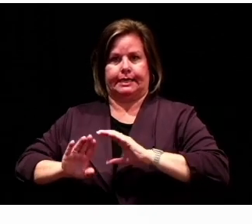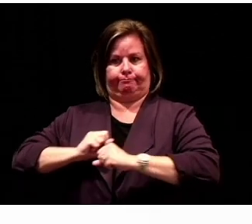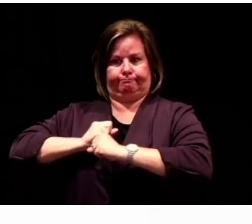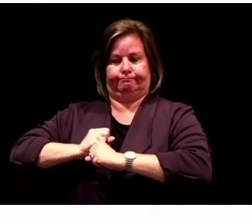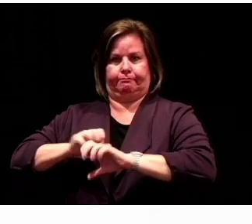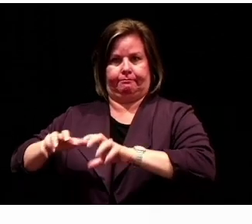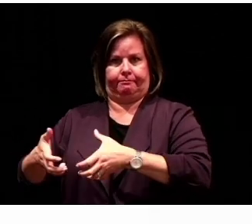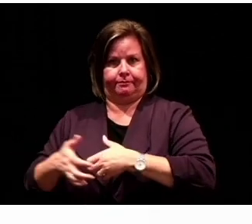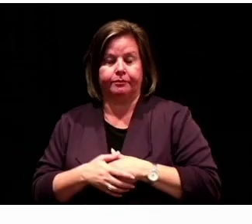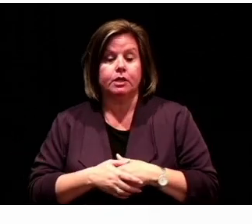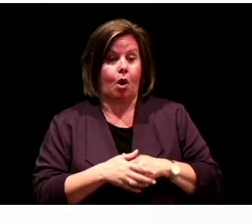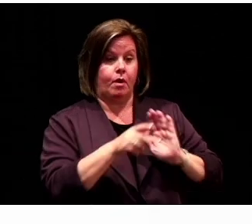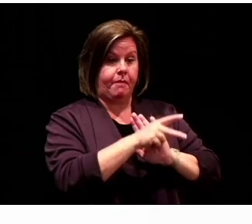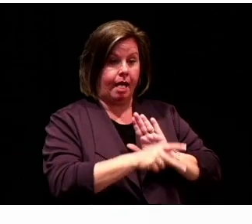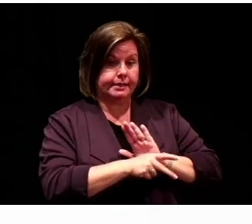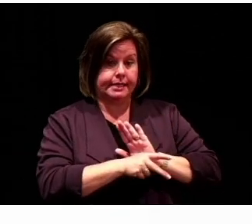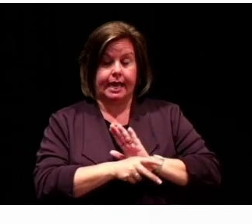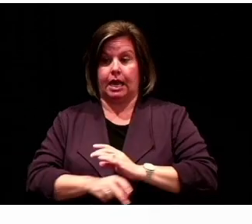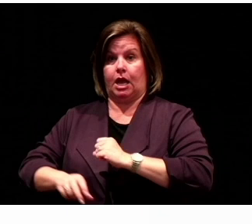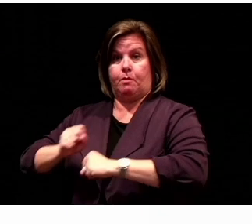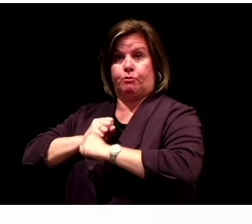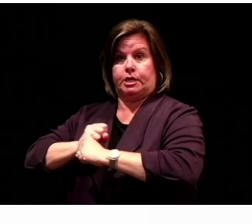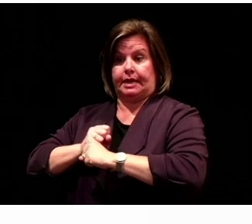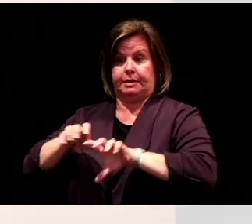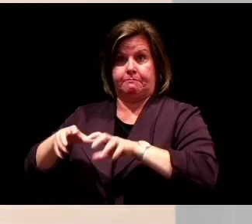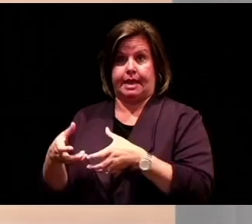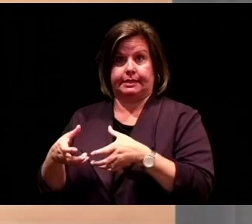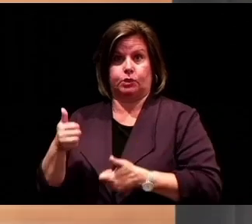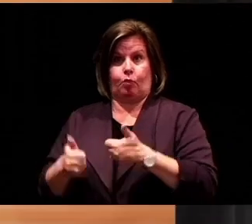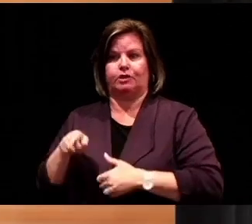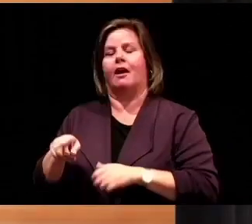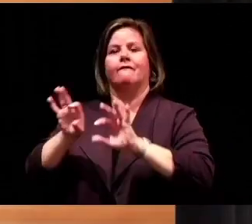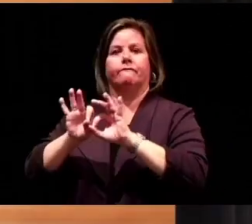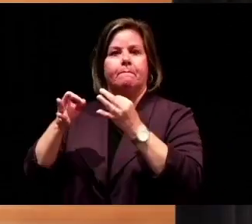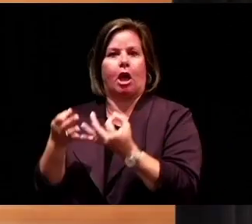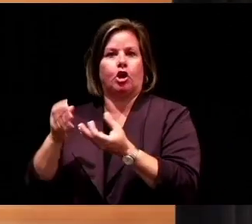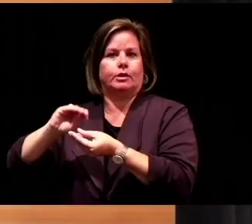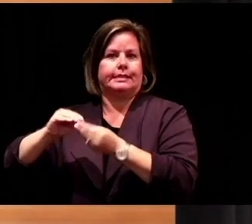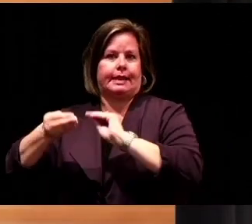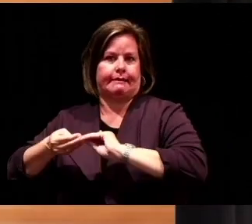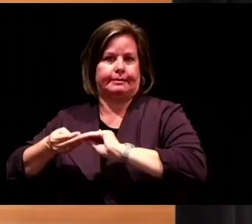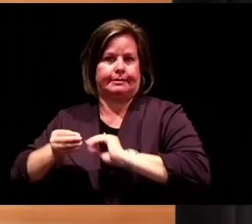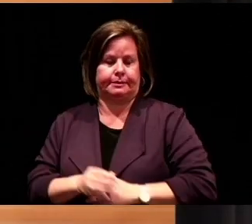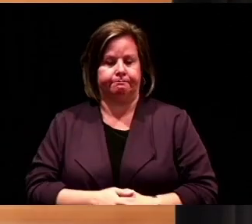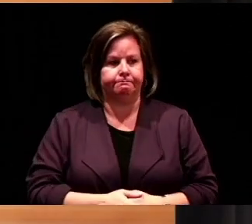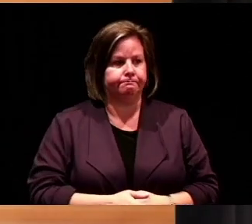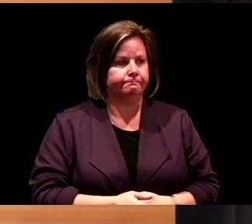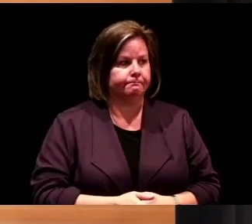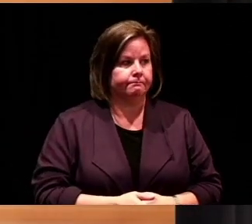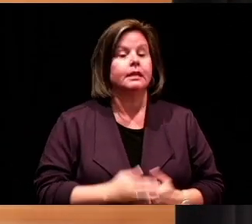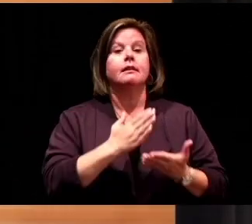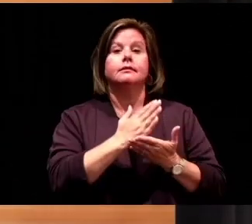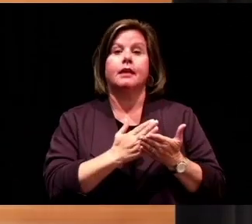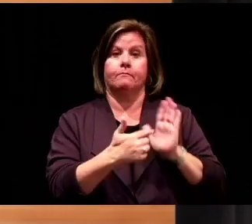It's approximately 40% of all households. That's a significant number of people who have the potential of being impacted by an occupancy standard.